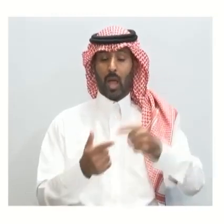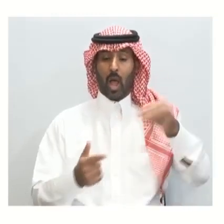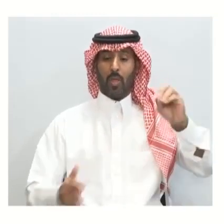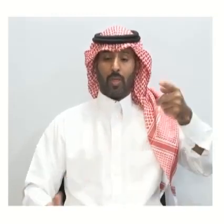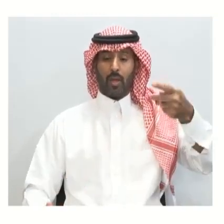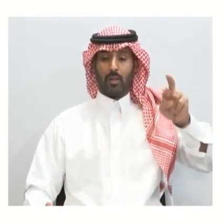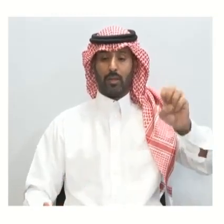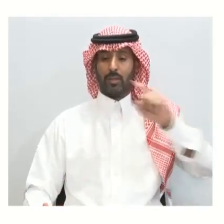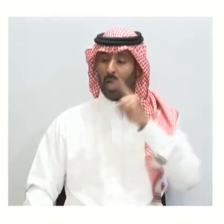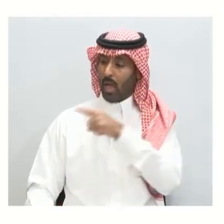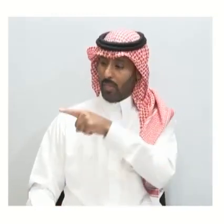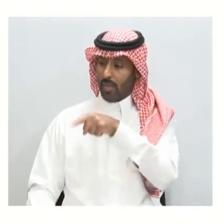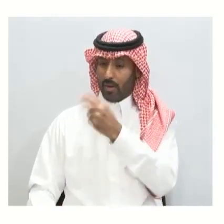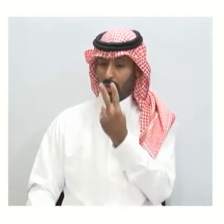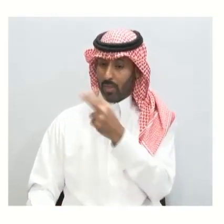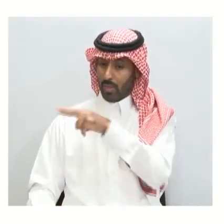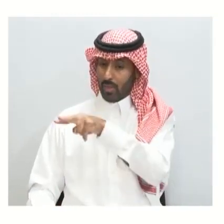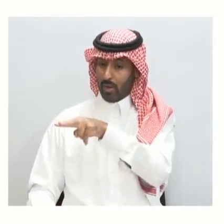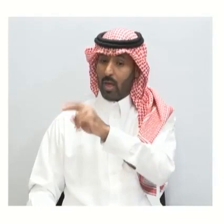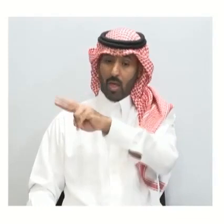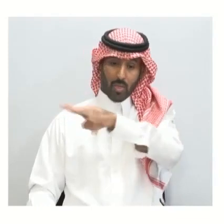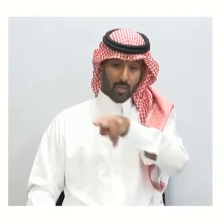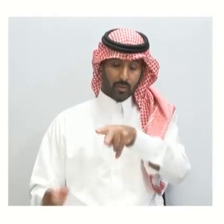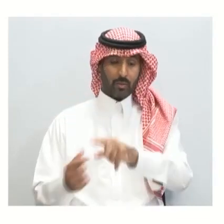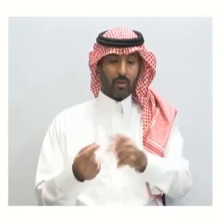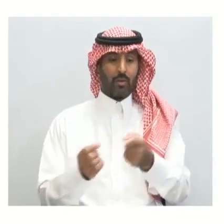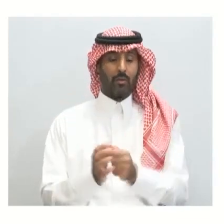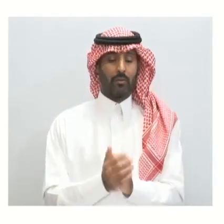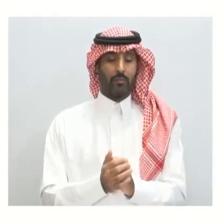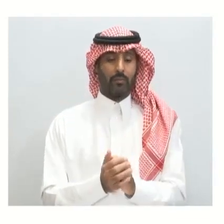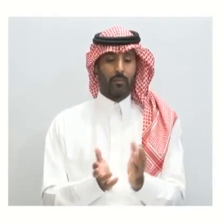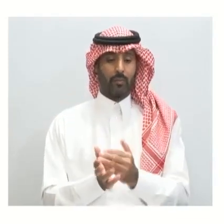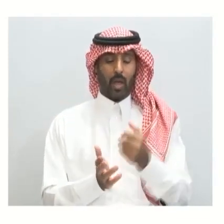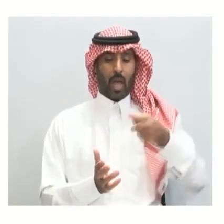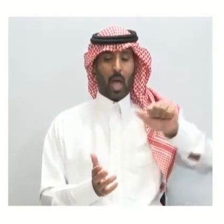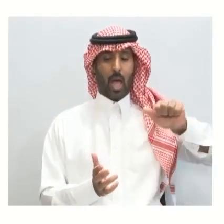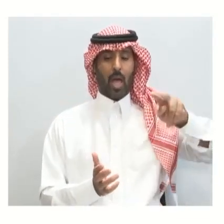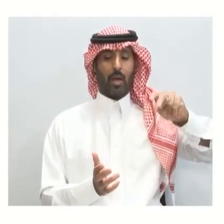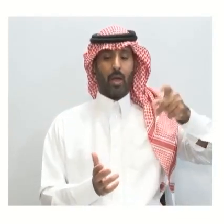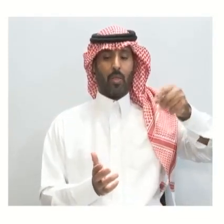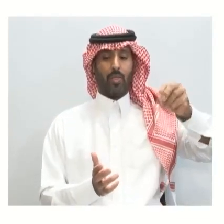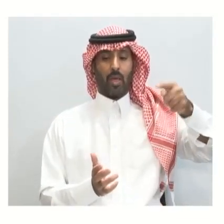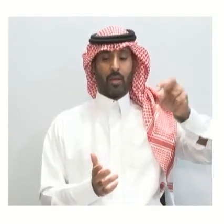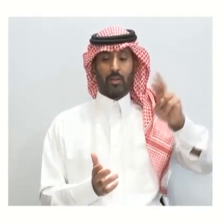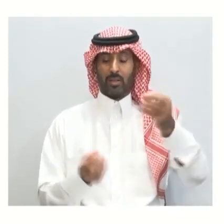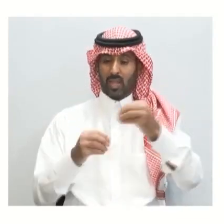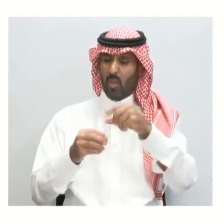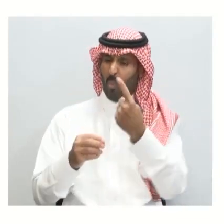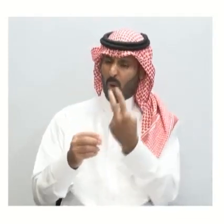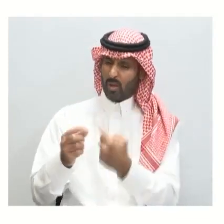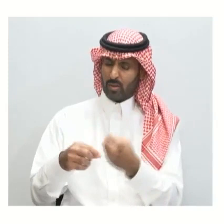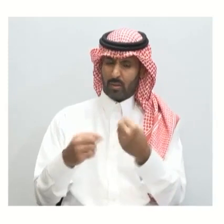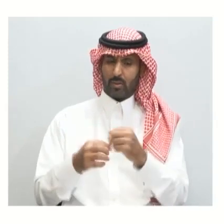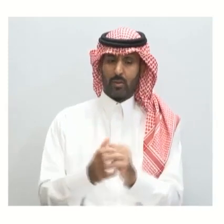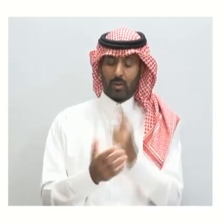difference between them. We had also emphatic do. We also studied the present simple, and